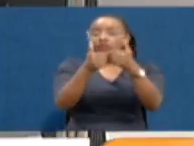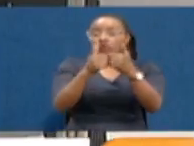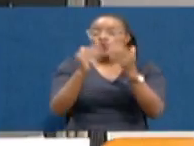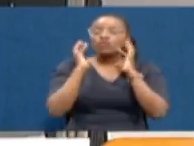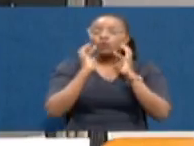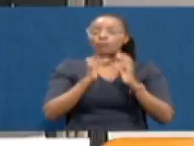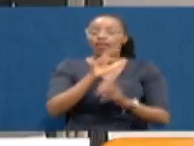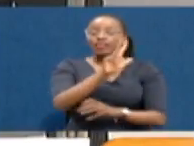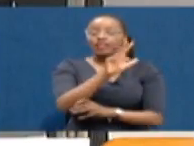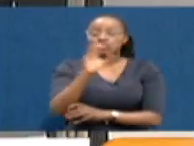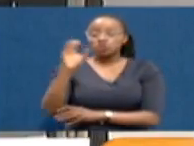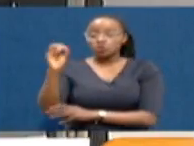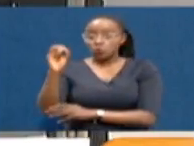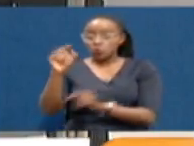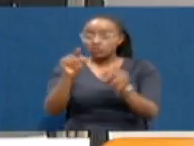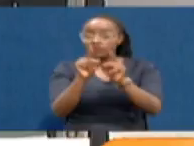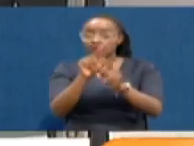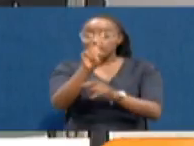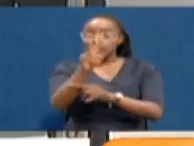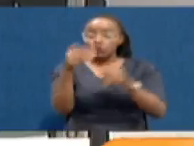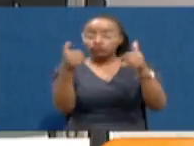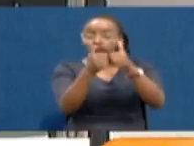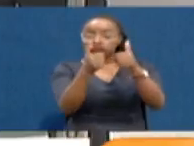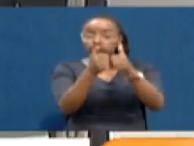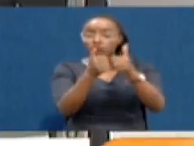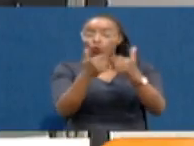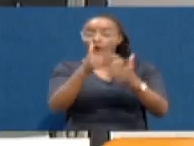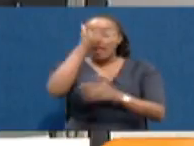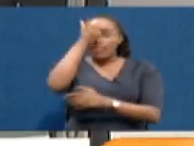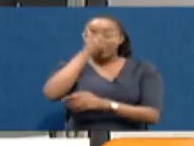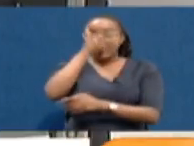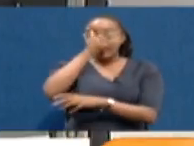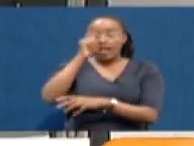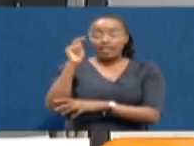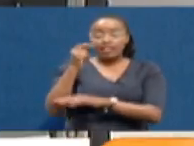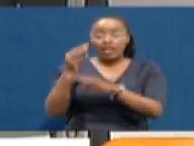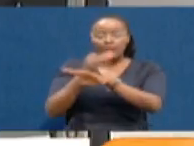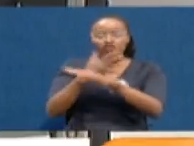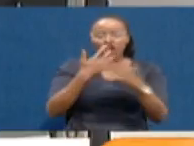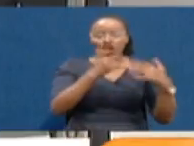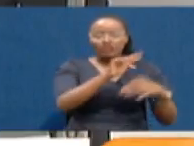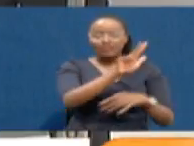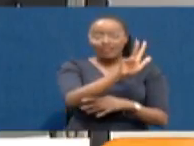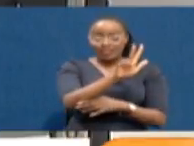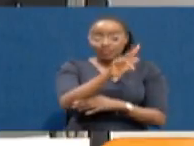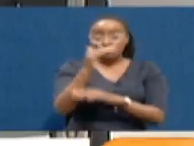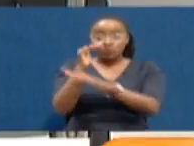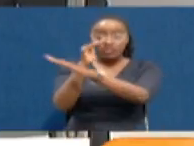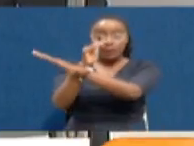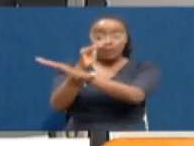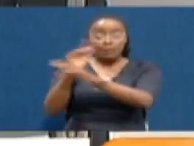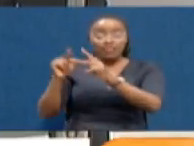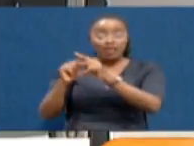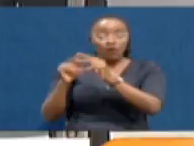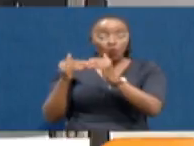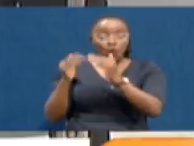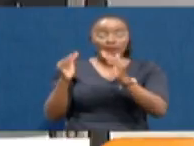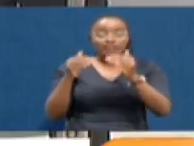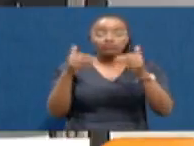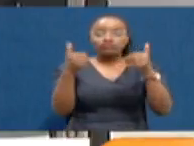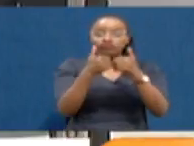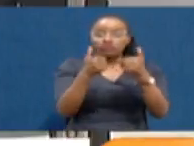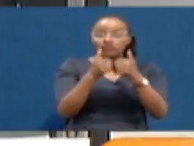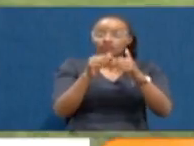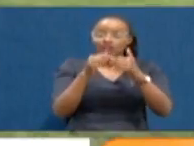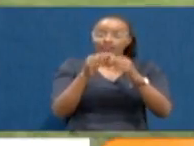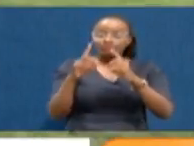Mozambique 3-0 in their second match of the tournament in Thika. Kenya had earlier lost 3-0 to Zimbabwe in the opening match. Striker